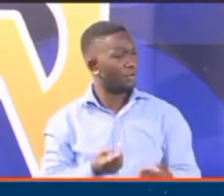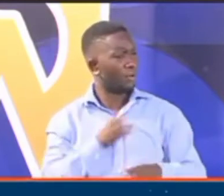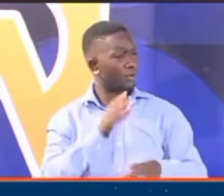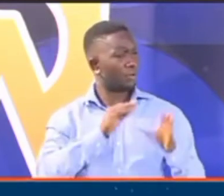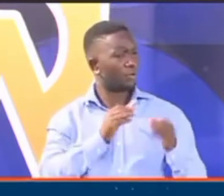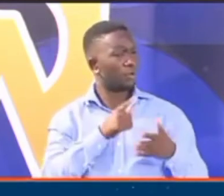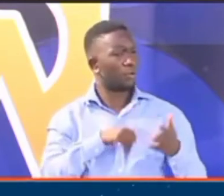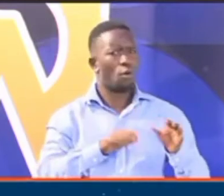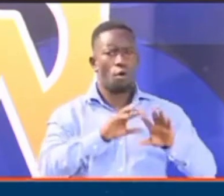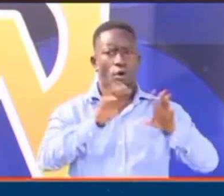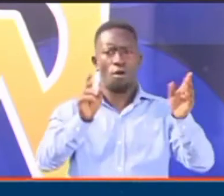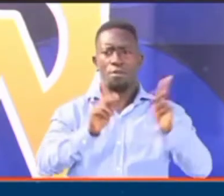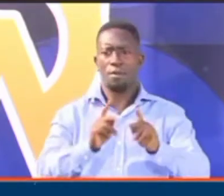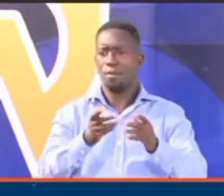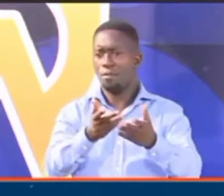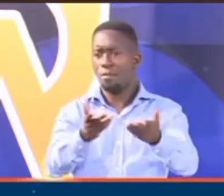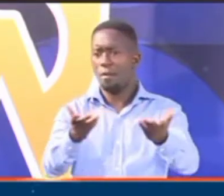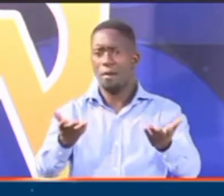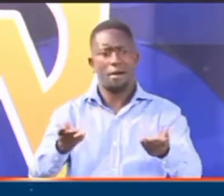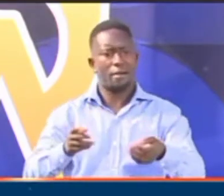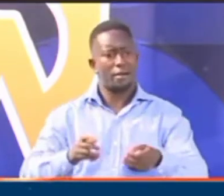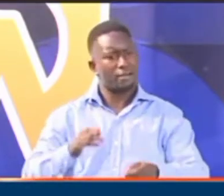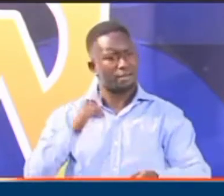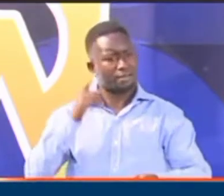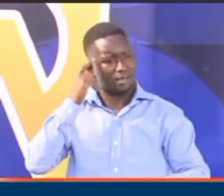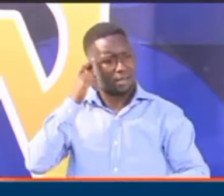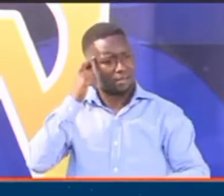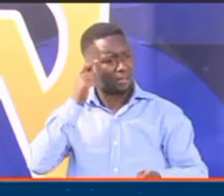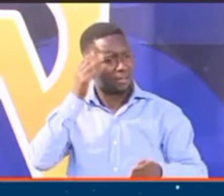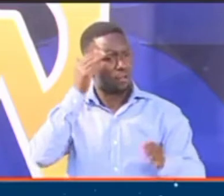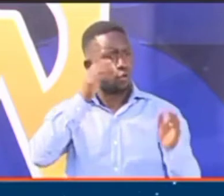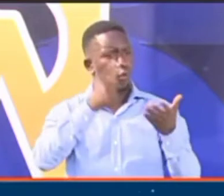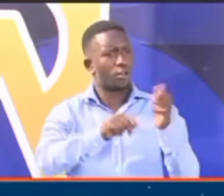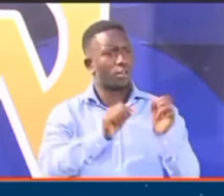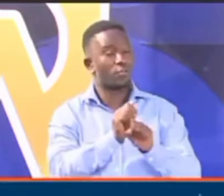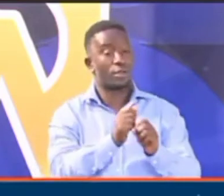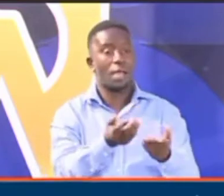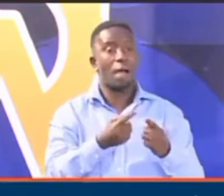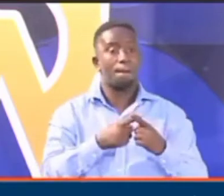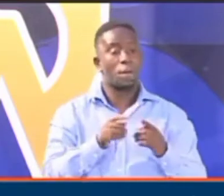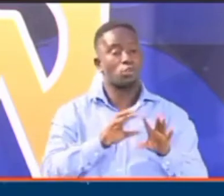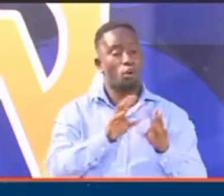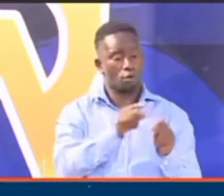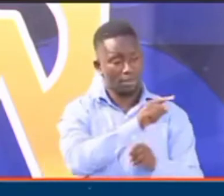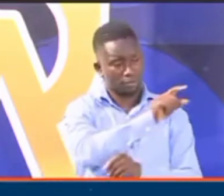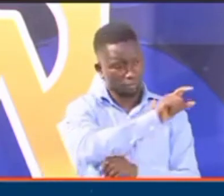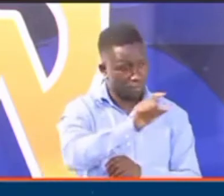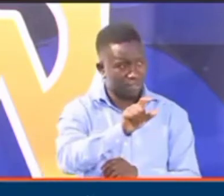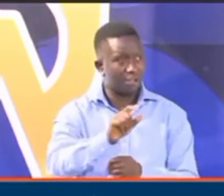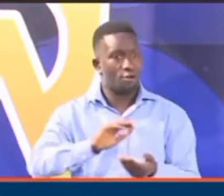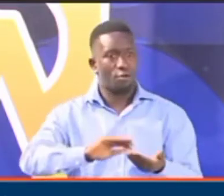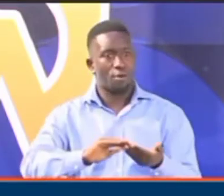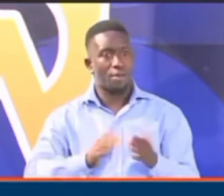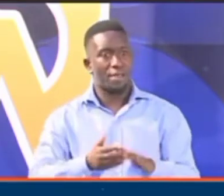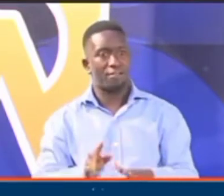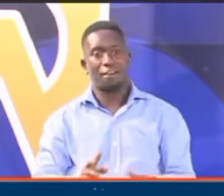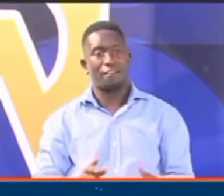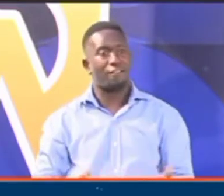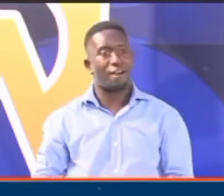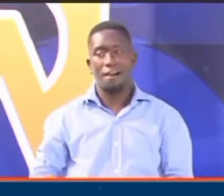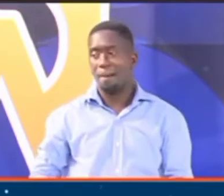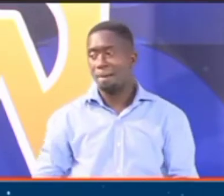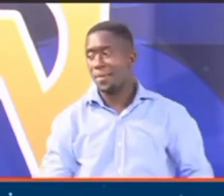everybody looks like they know what they are doing here. But during these weeks, we all somehow became babies in media. I'm telling